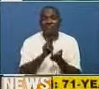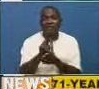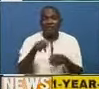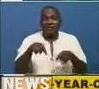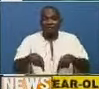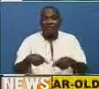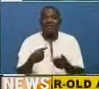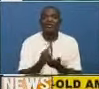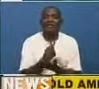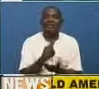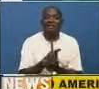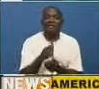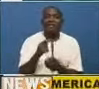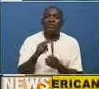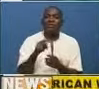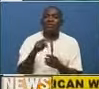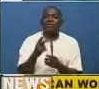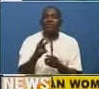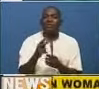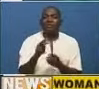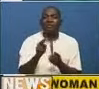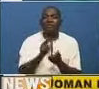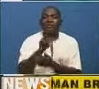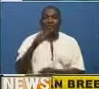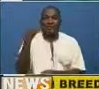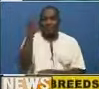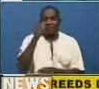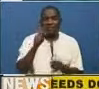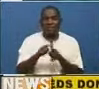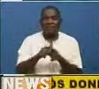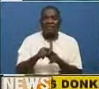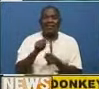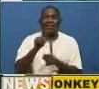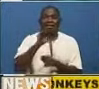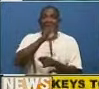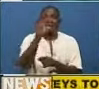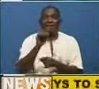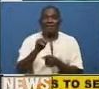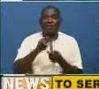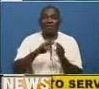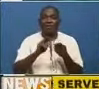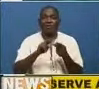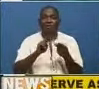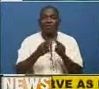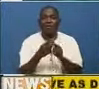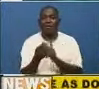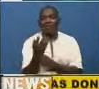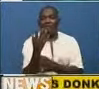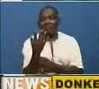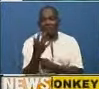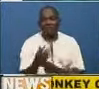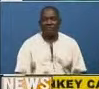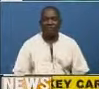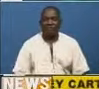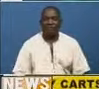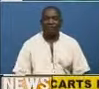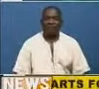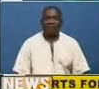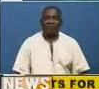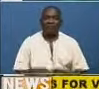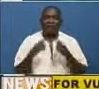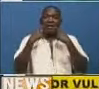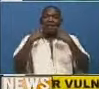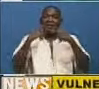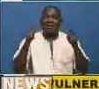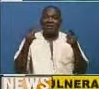university in Ghana, the top university in West Africa, and on the top 5 universities list in Africa. The